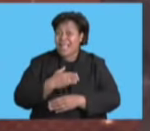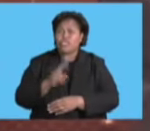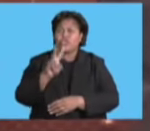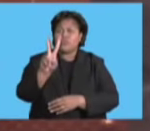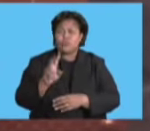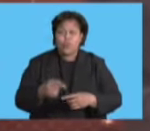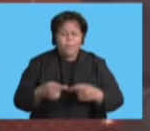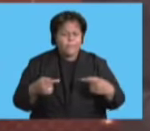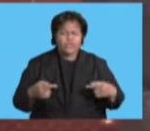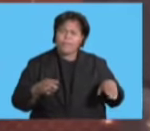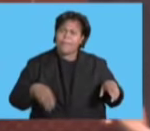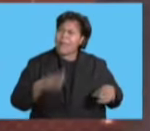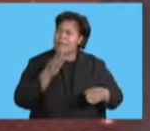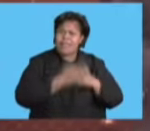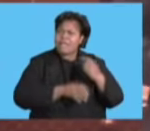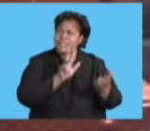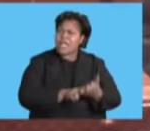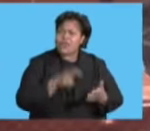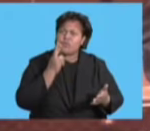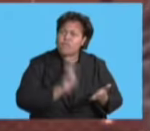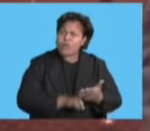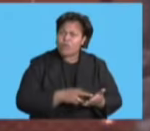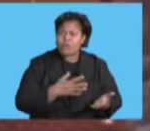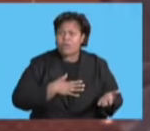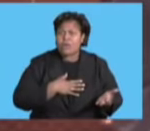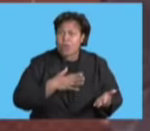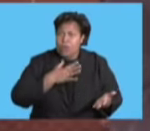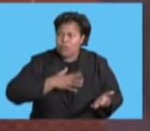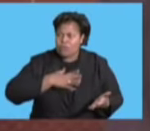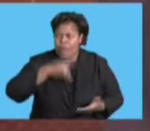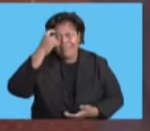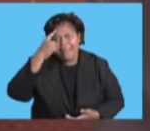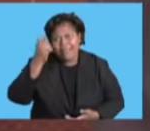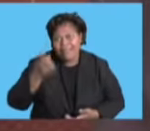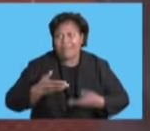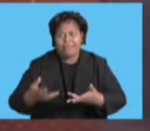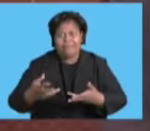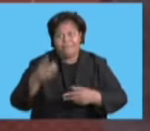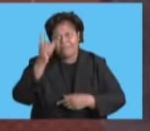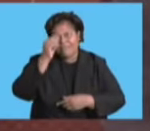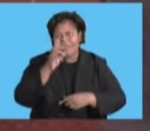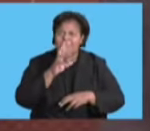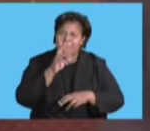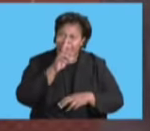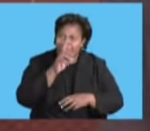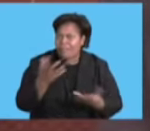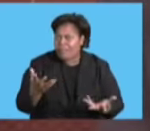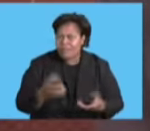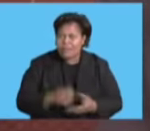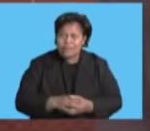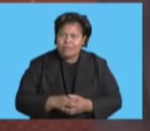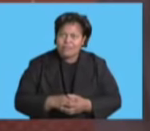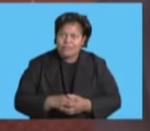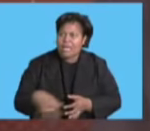Tried to drive home the theory that was That was all a concoction. Order.